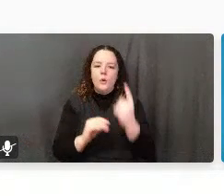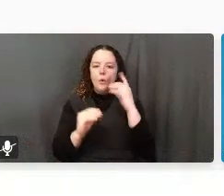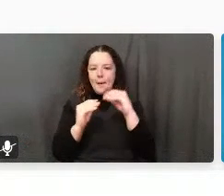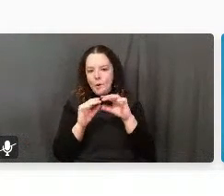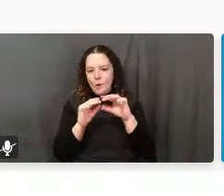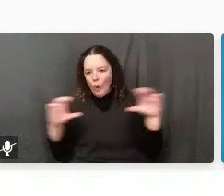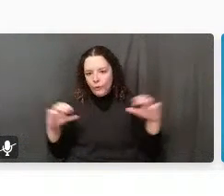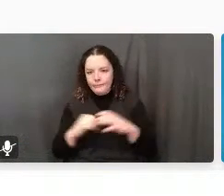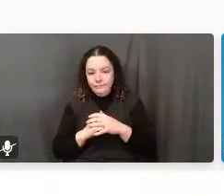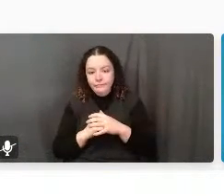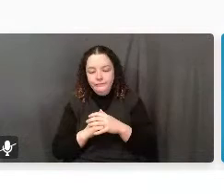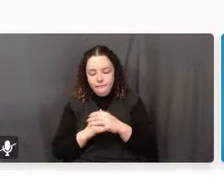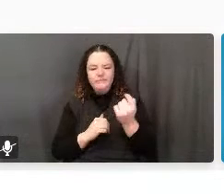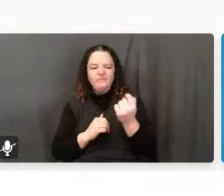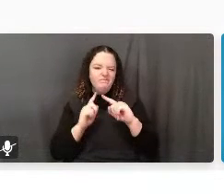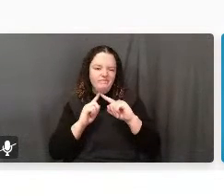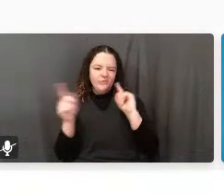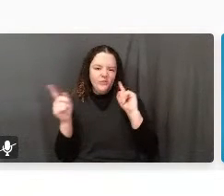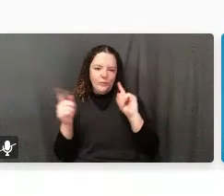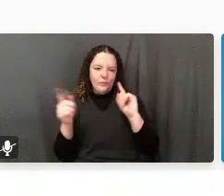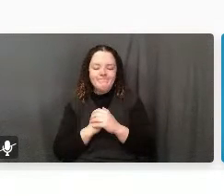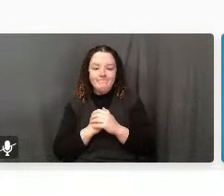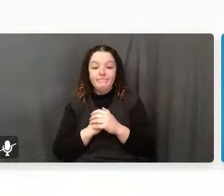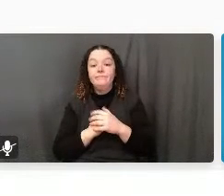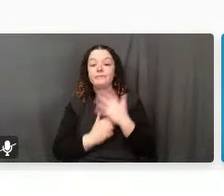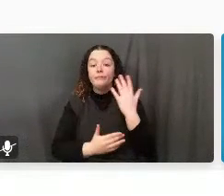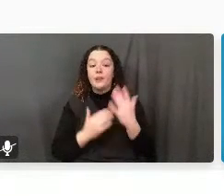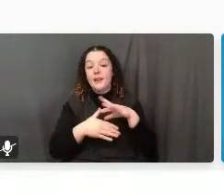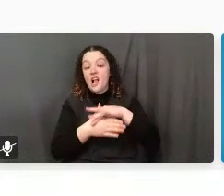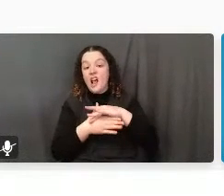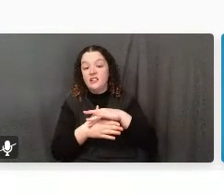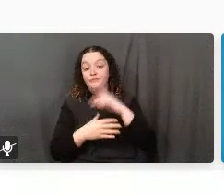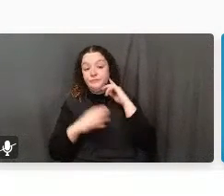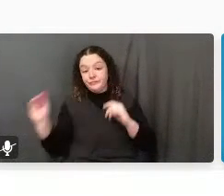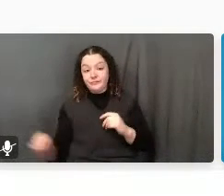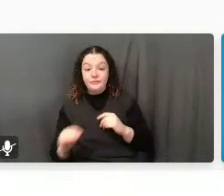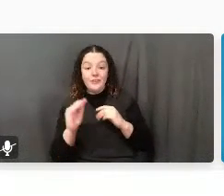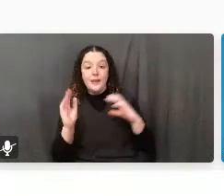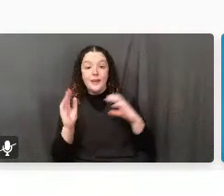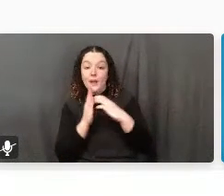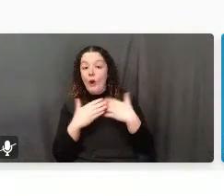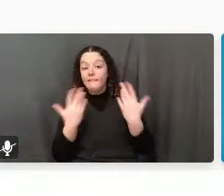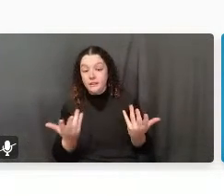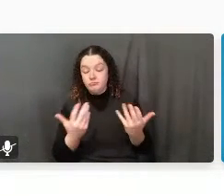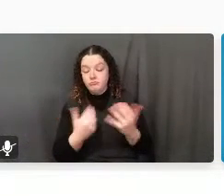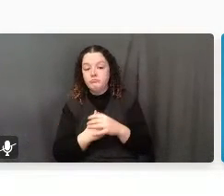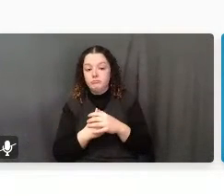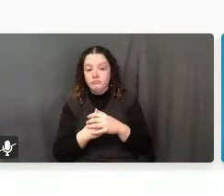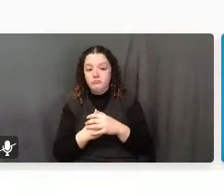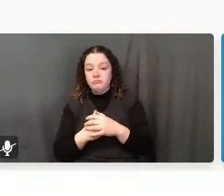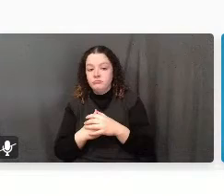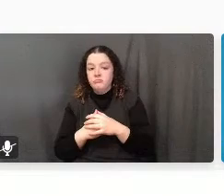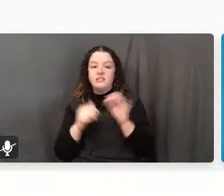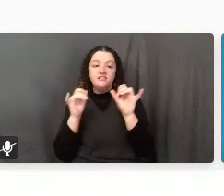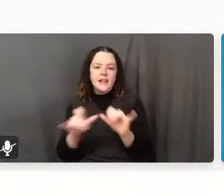template that was there before. And for content, maybe I want to add in another paragraph block here. So it'll come in with just some standard text. You can